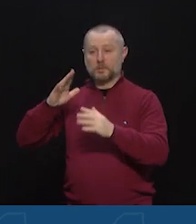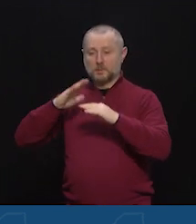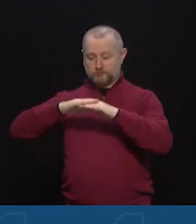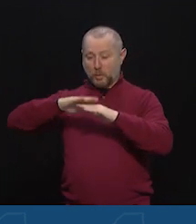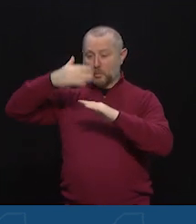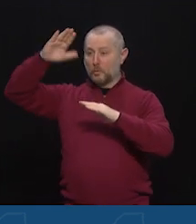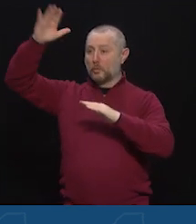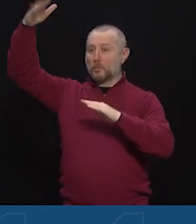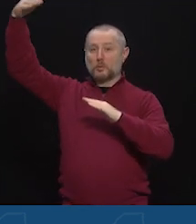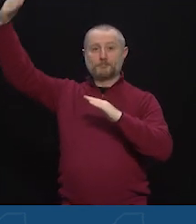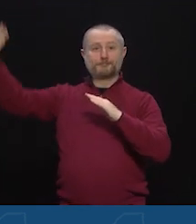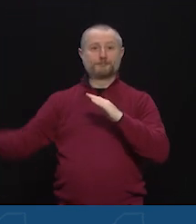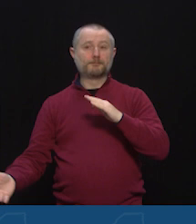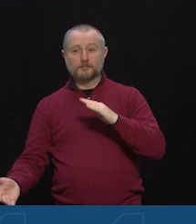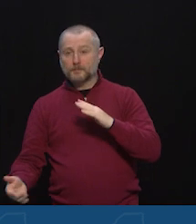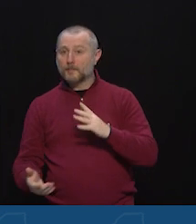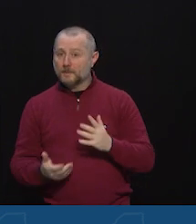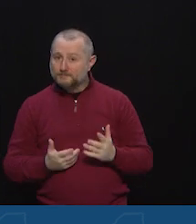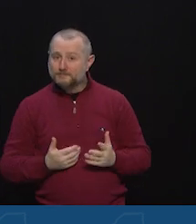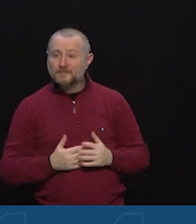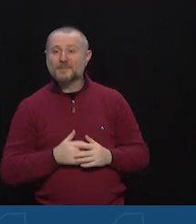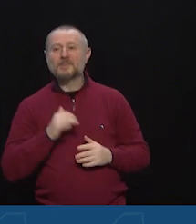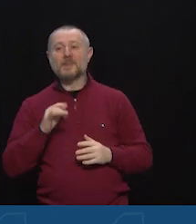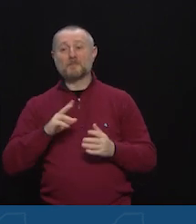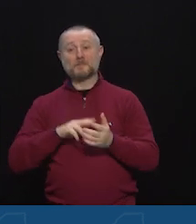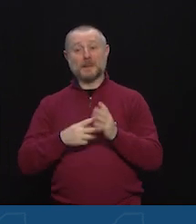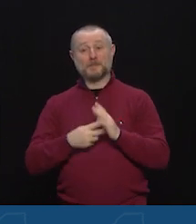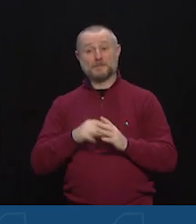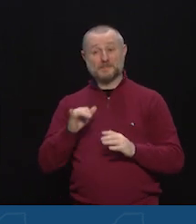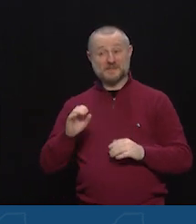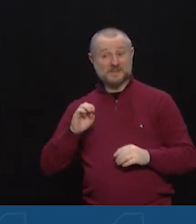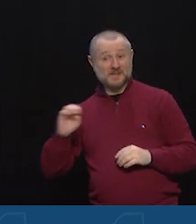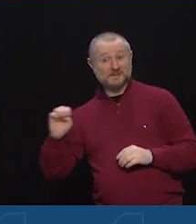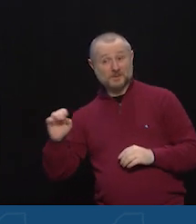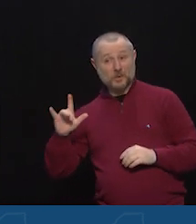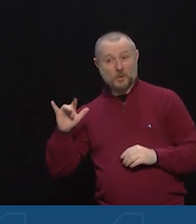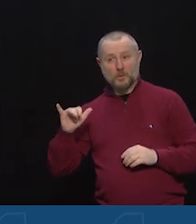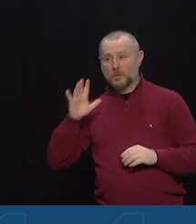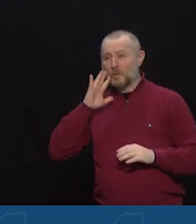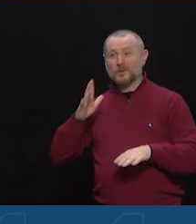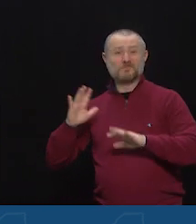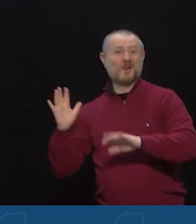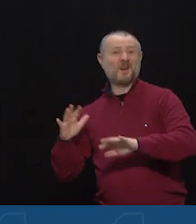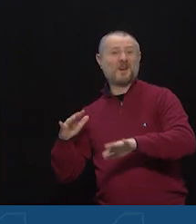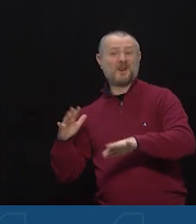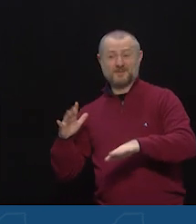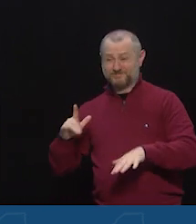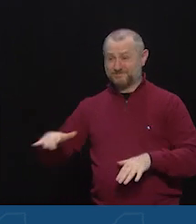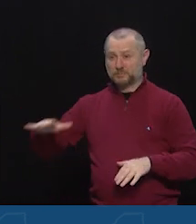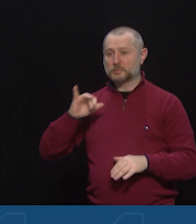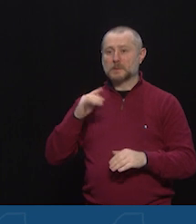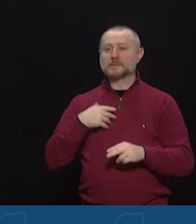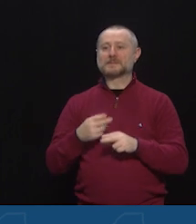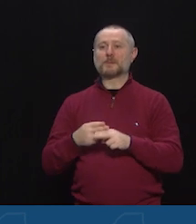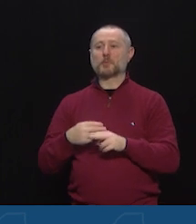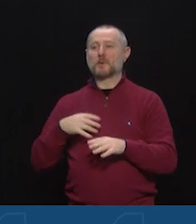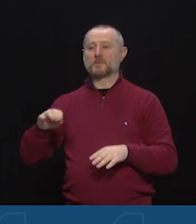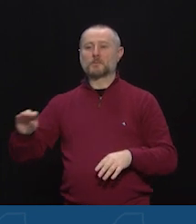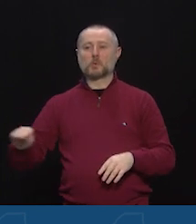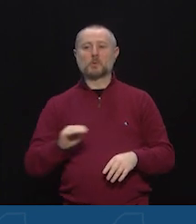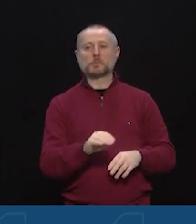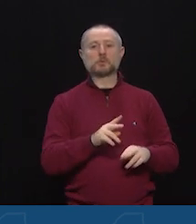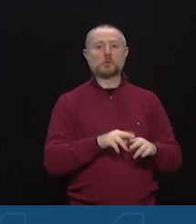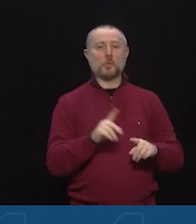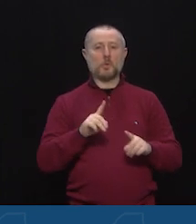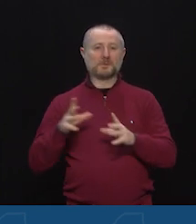End is going to be hit the hardest, it appears, here. We have a temporary location. Commissioner Joe Brown